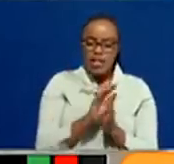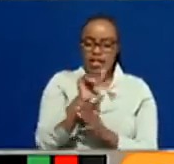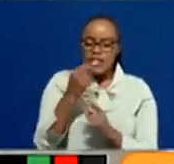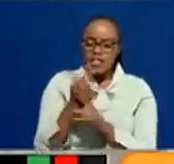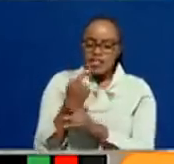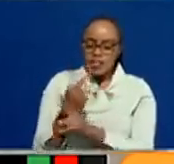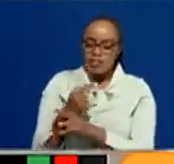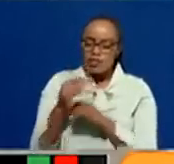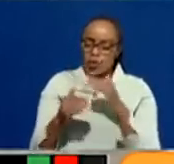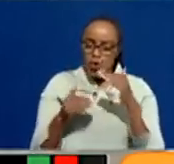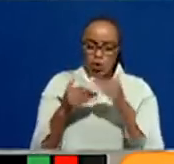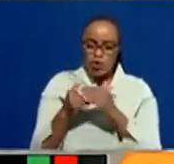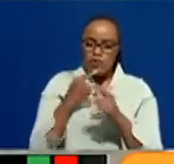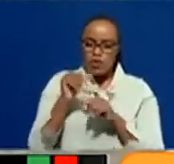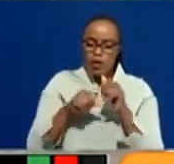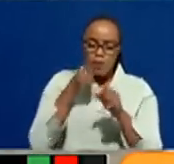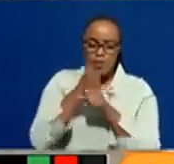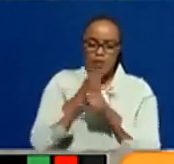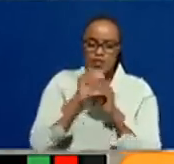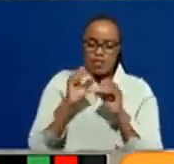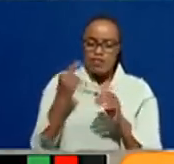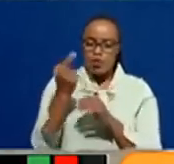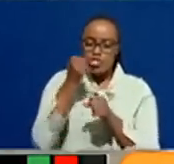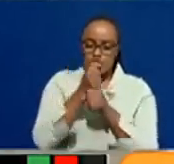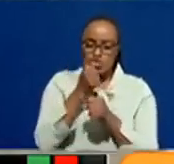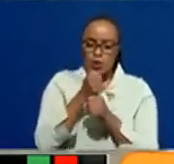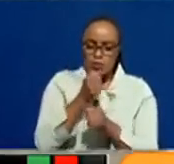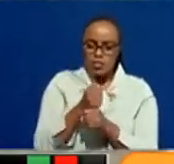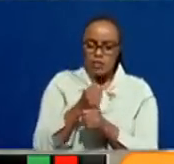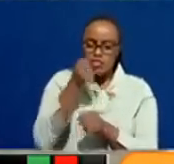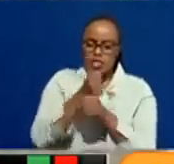enterprise, industry. We haven't even talked about manufacturing, because you're talking about jobs. Yes. Where will jobs come from?